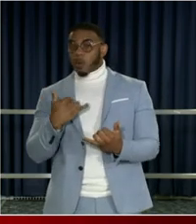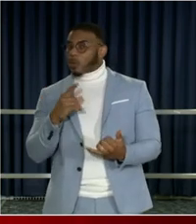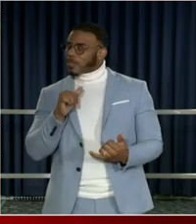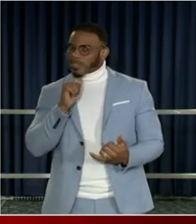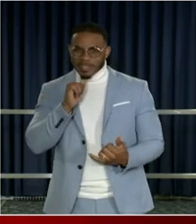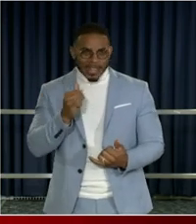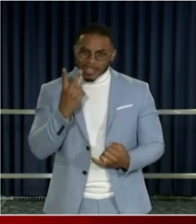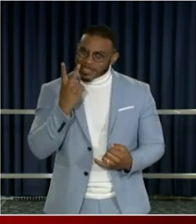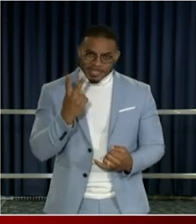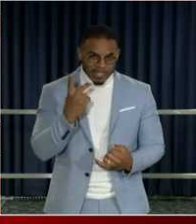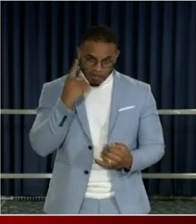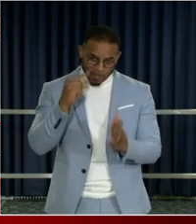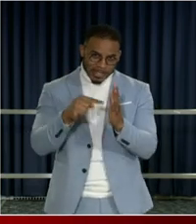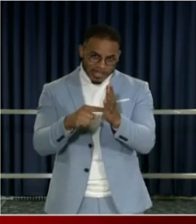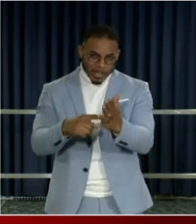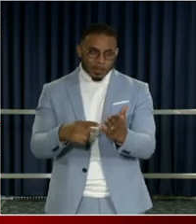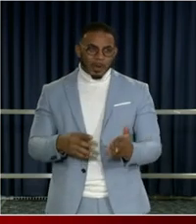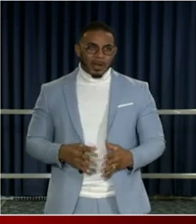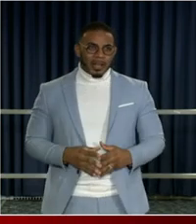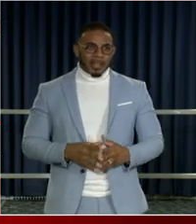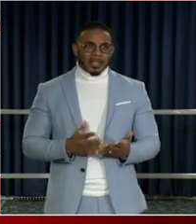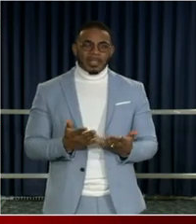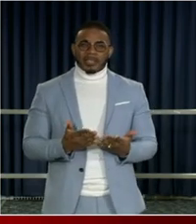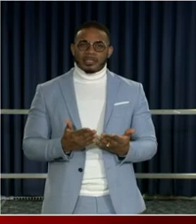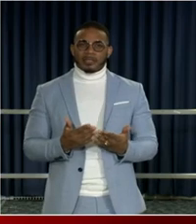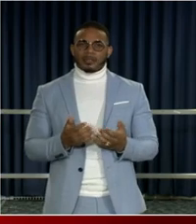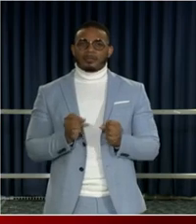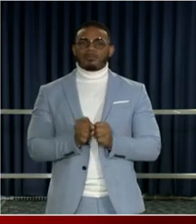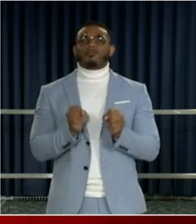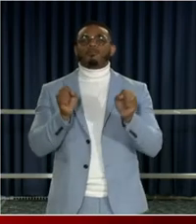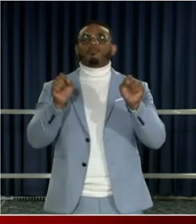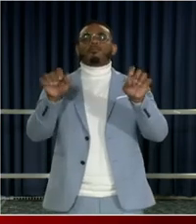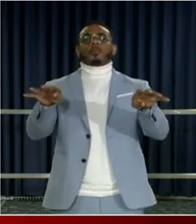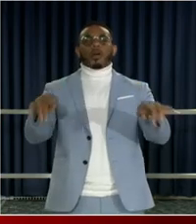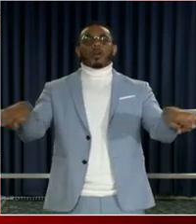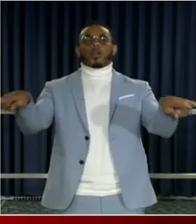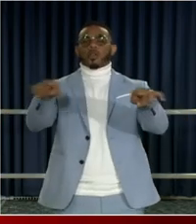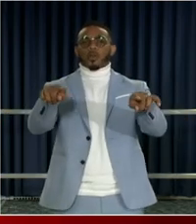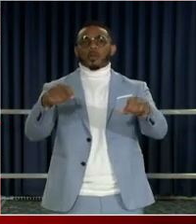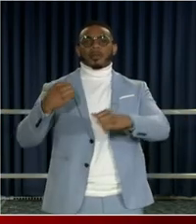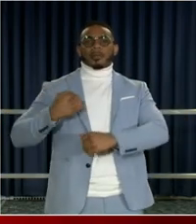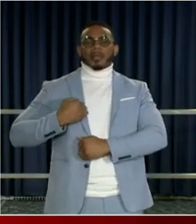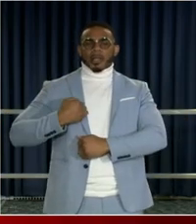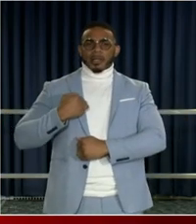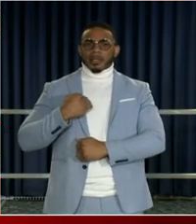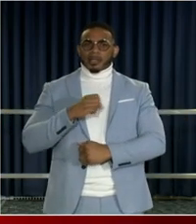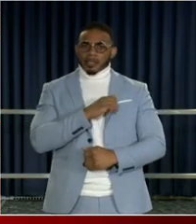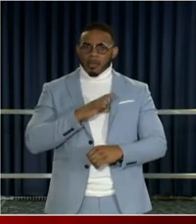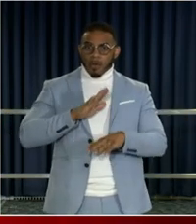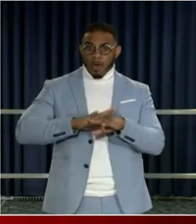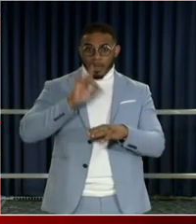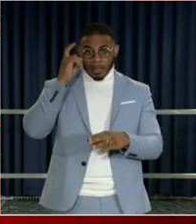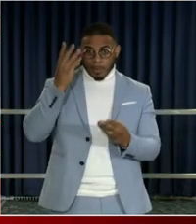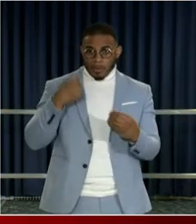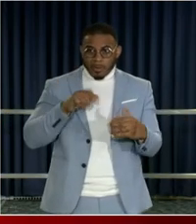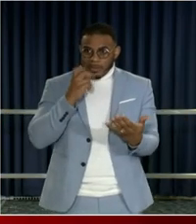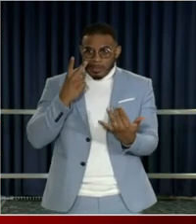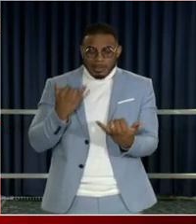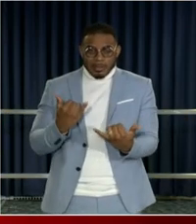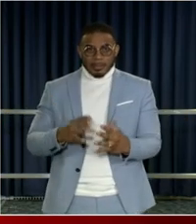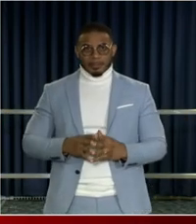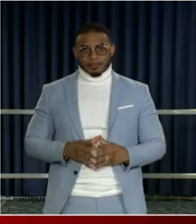did not see, for example, deployment of those military personnel on the Capitol grounds.